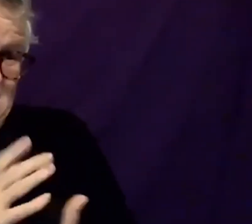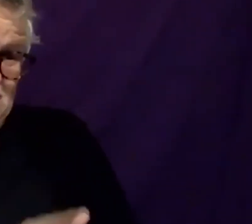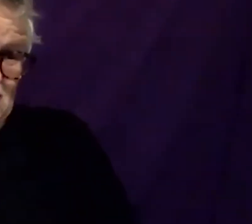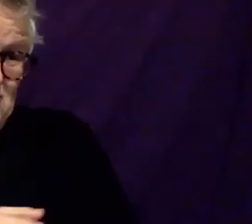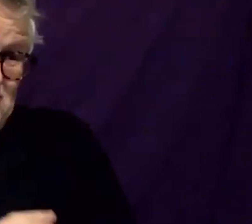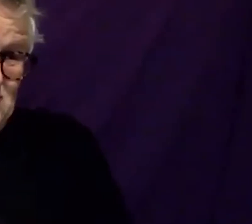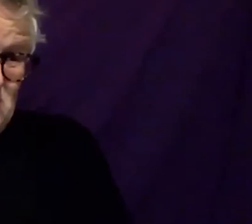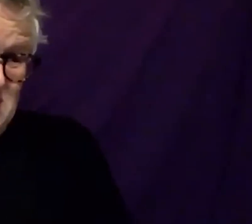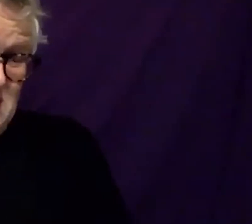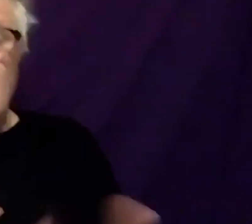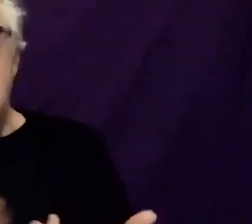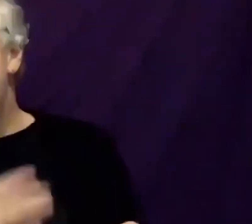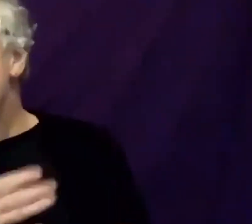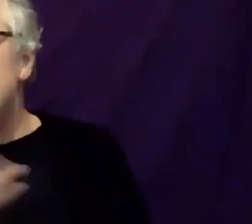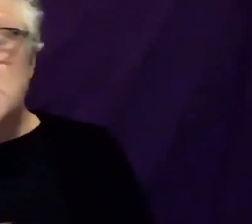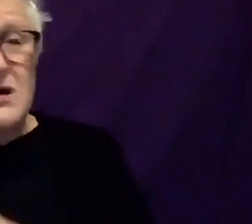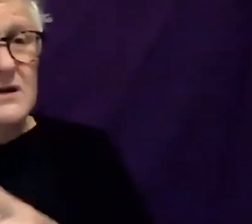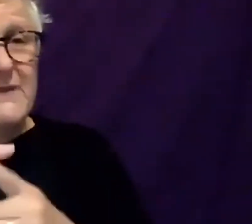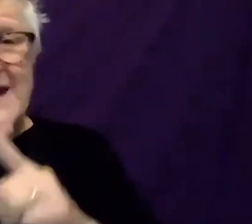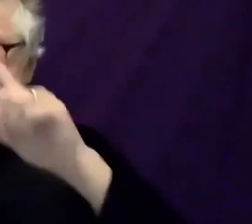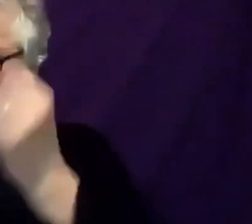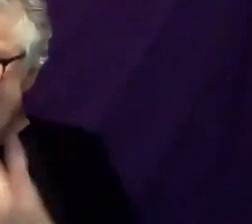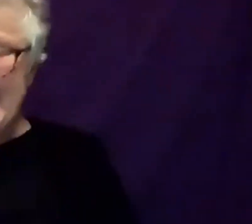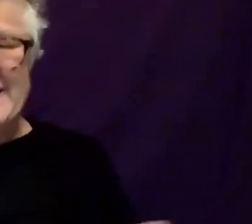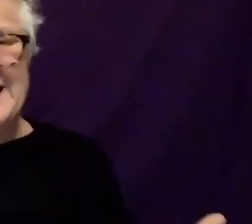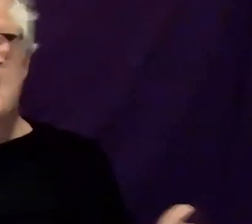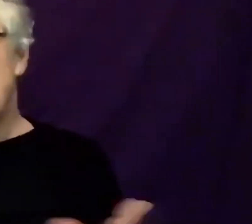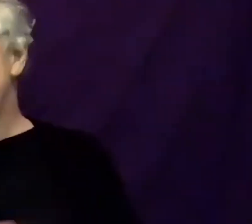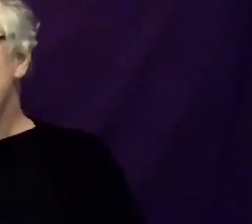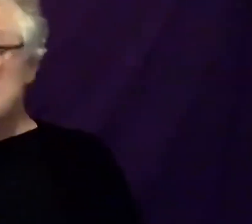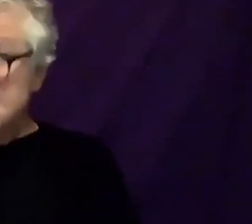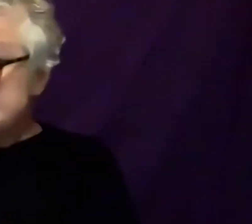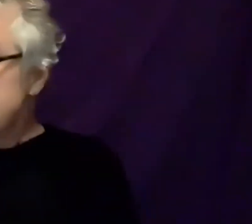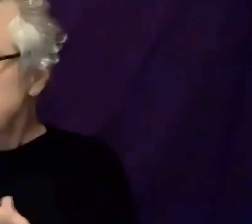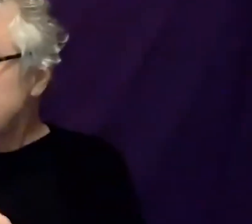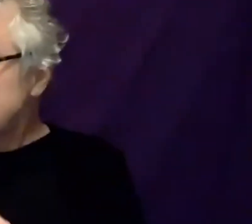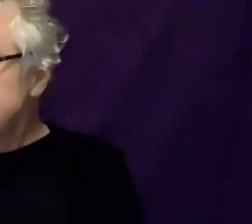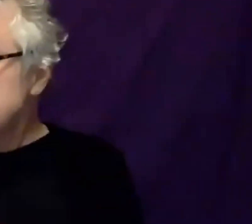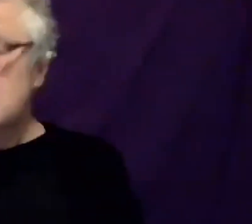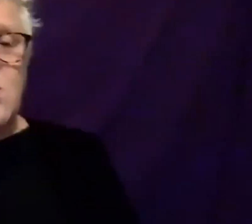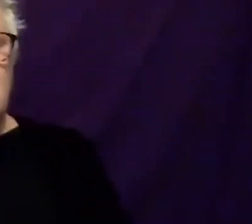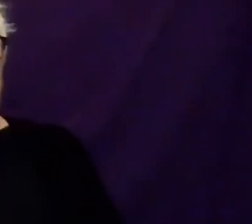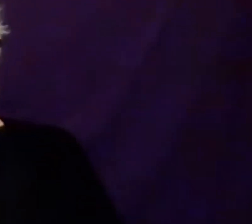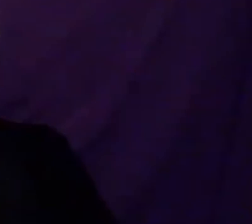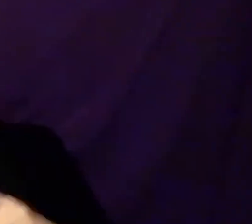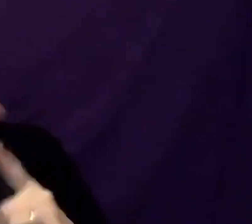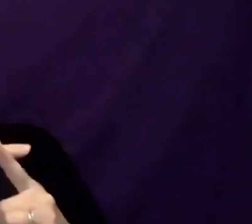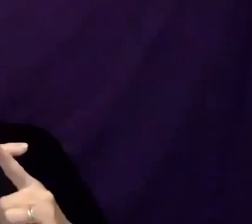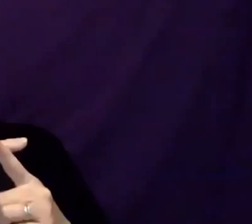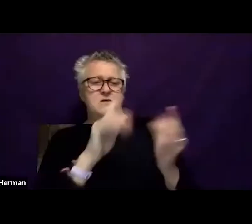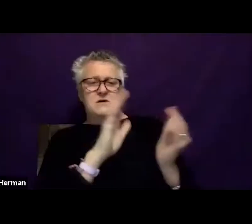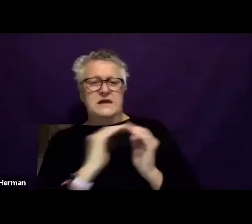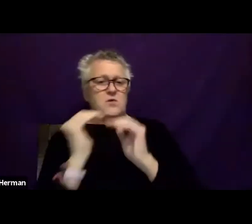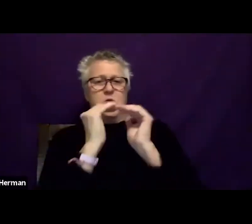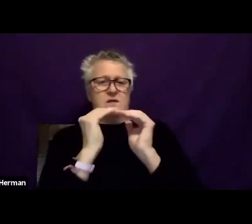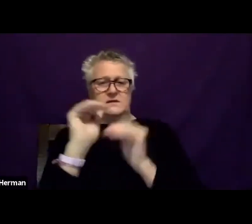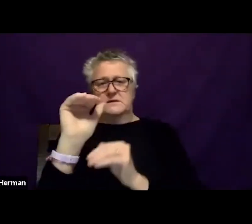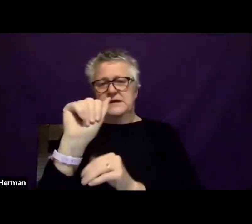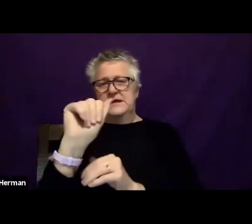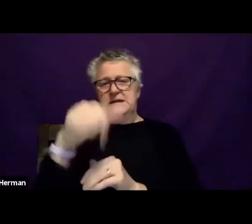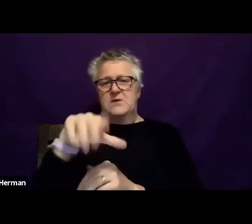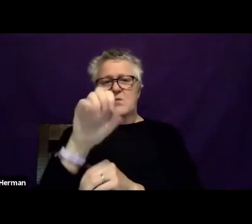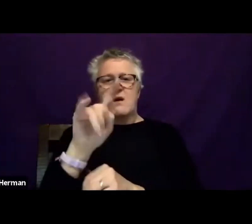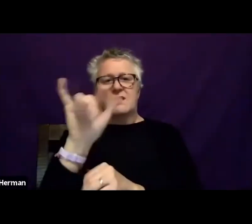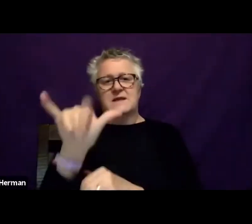the Equality Act, which was the legislation which overturned the Disability Discrimination Act.